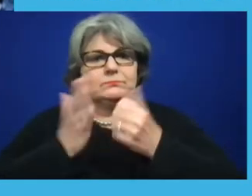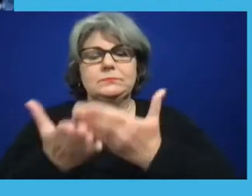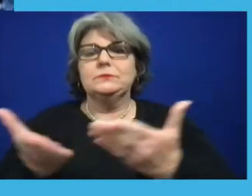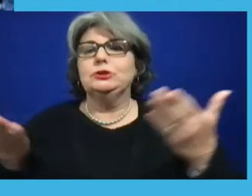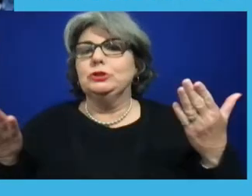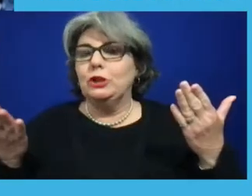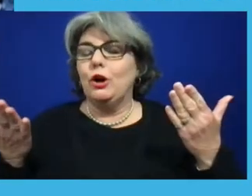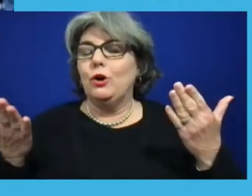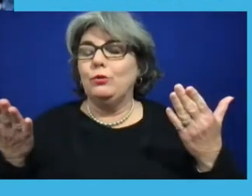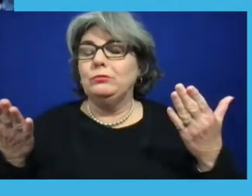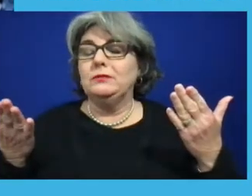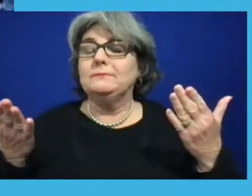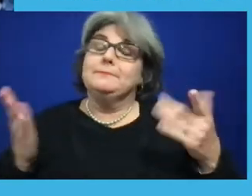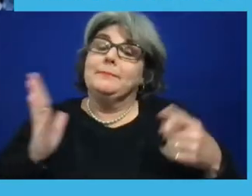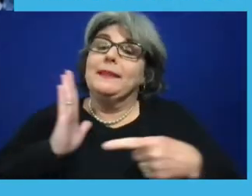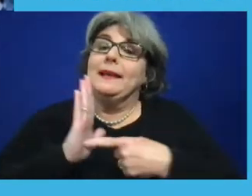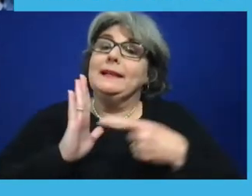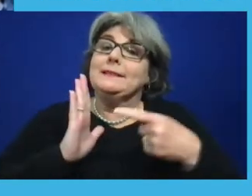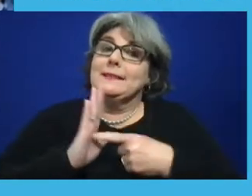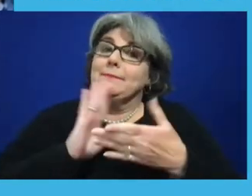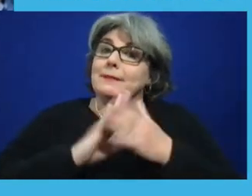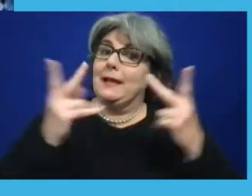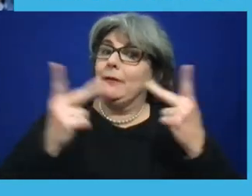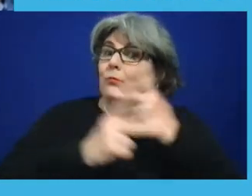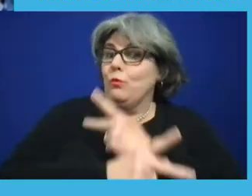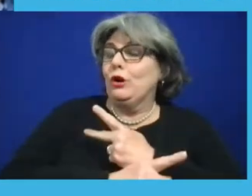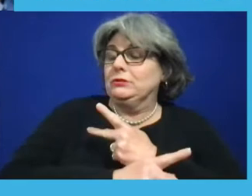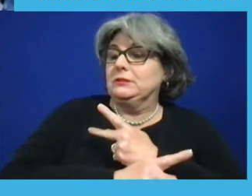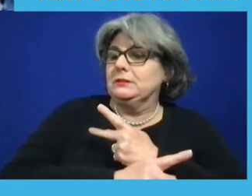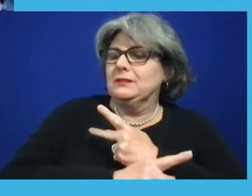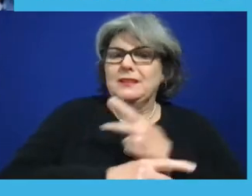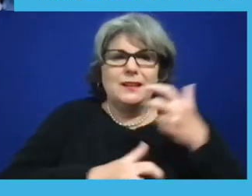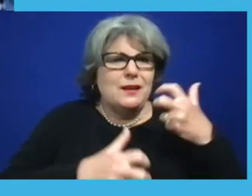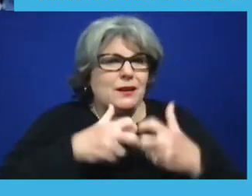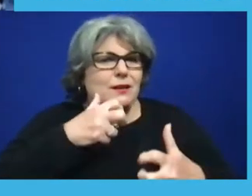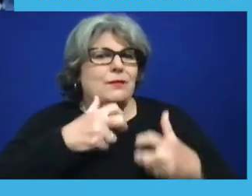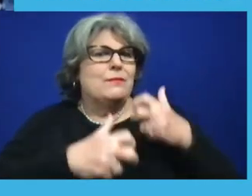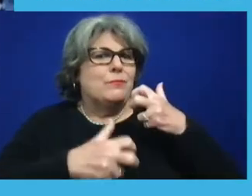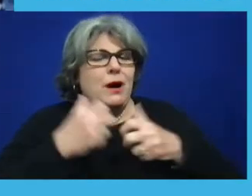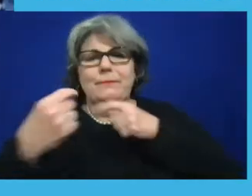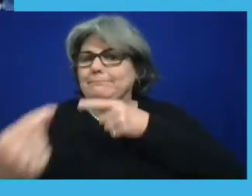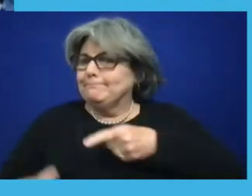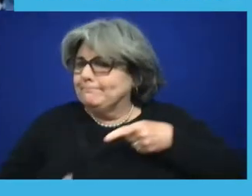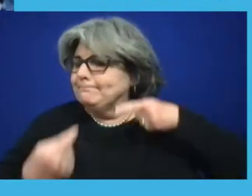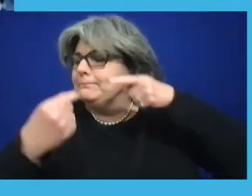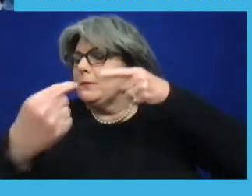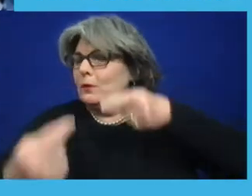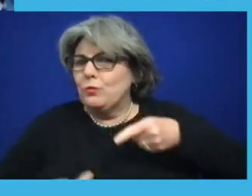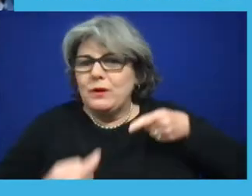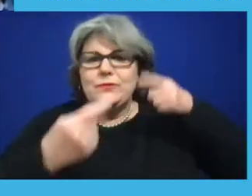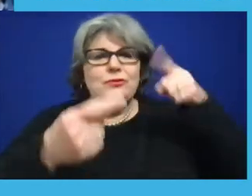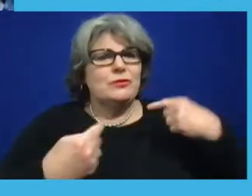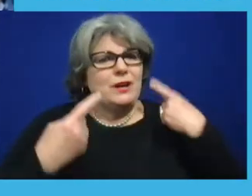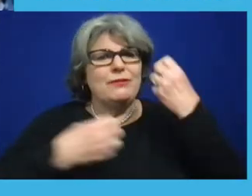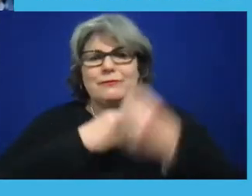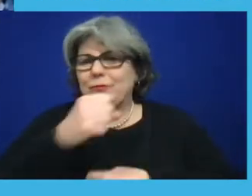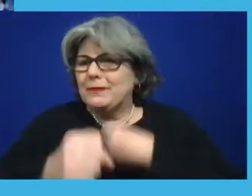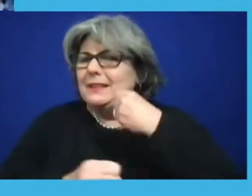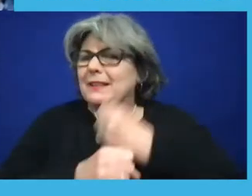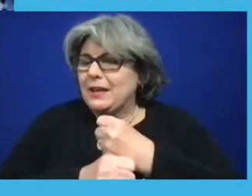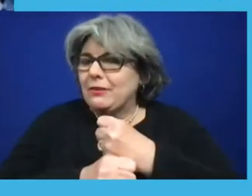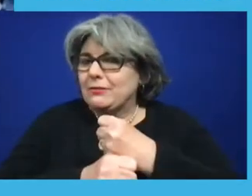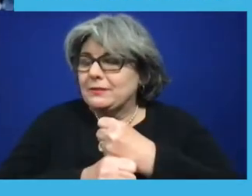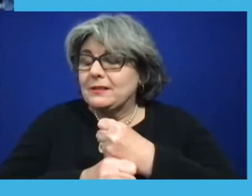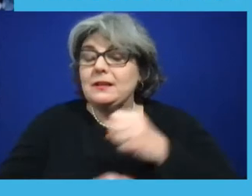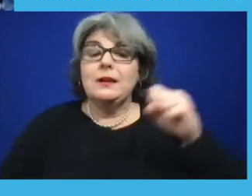And the pandemic highlighted, and in some cases made worse, problems that we